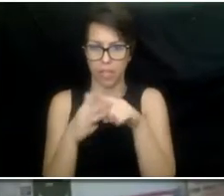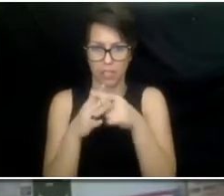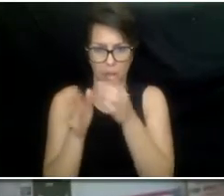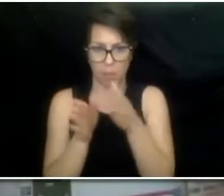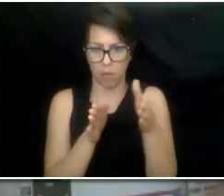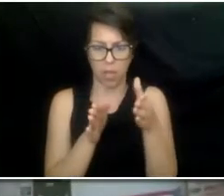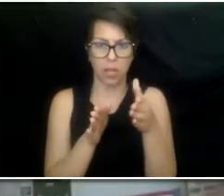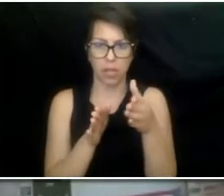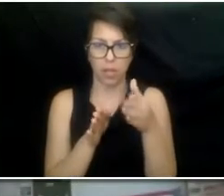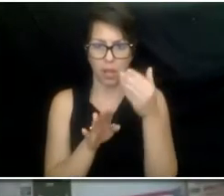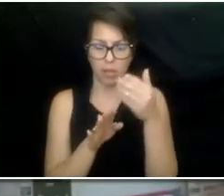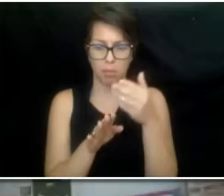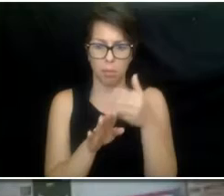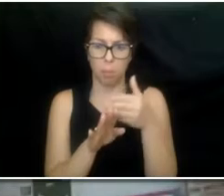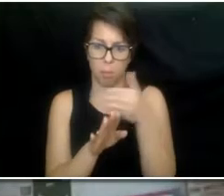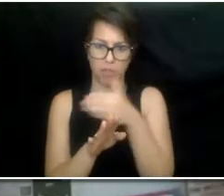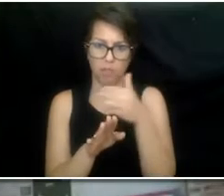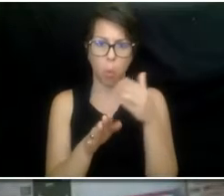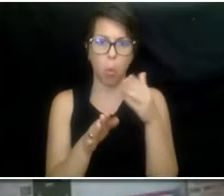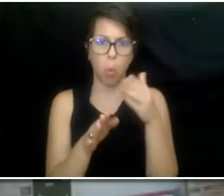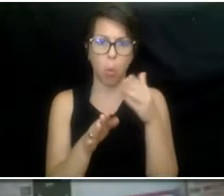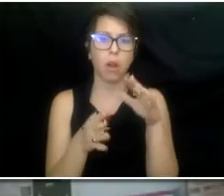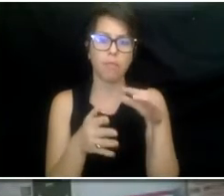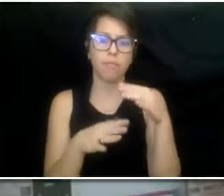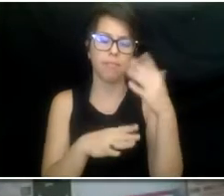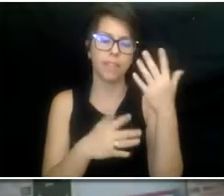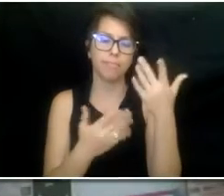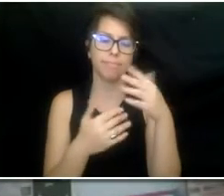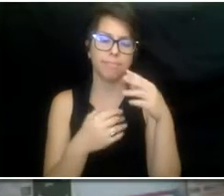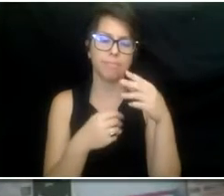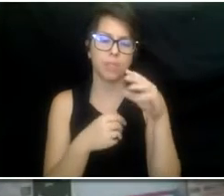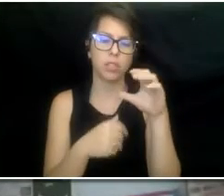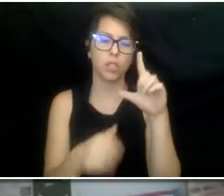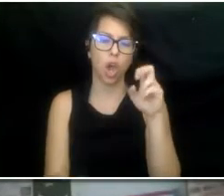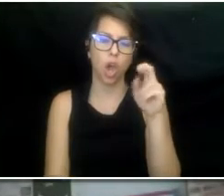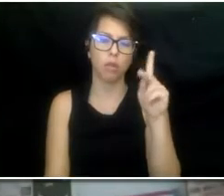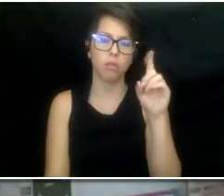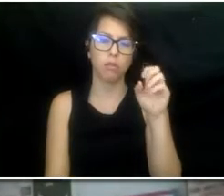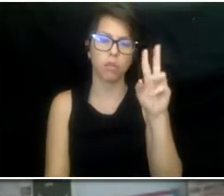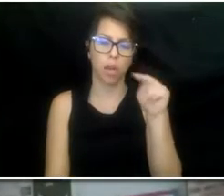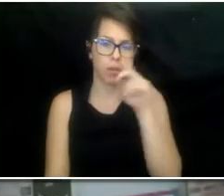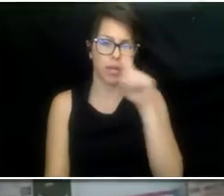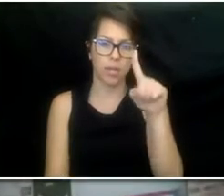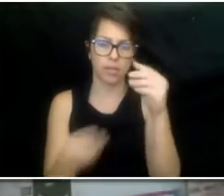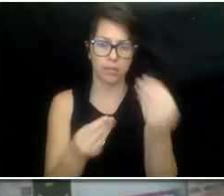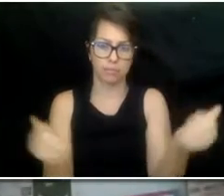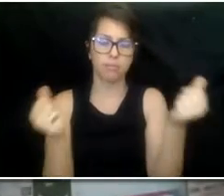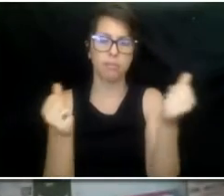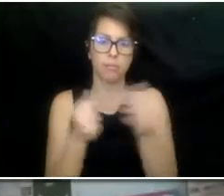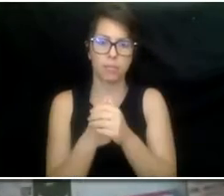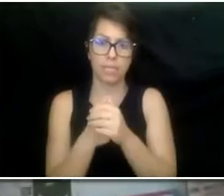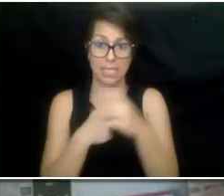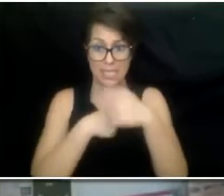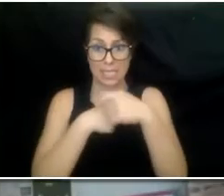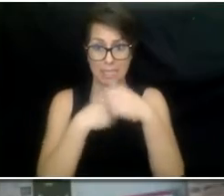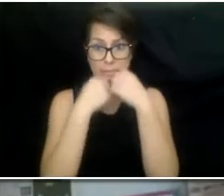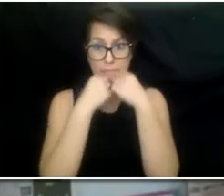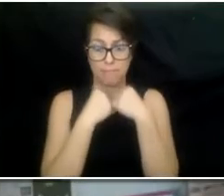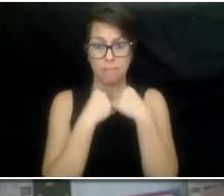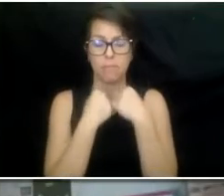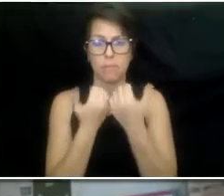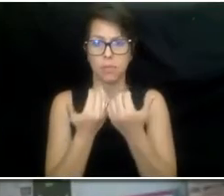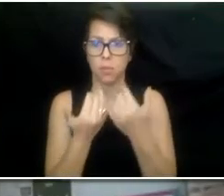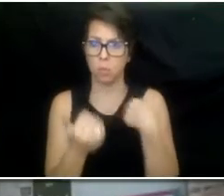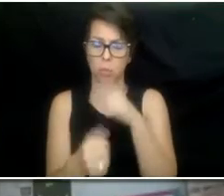continuous robust messaging camp campaign is critical to ensure that every New Yorker is aware of available